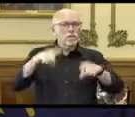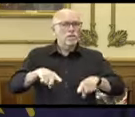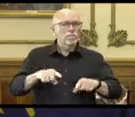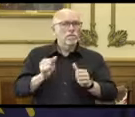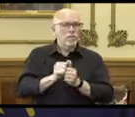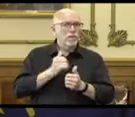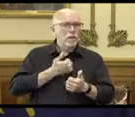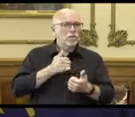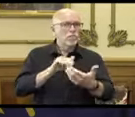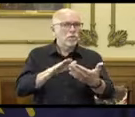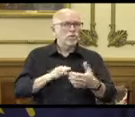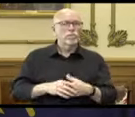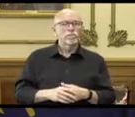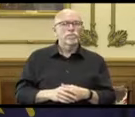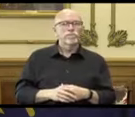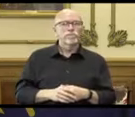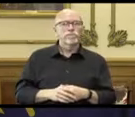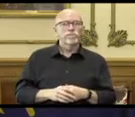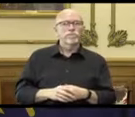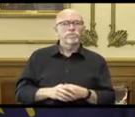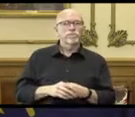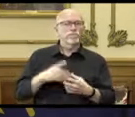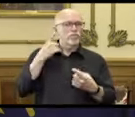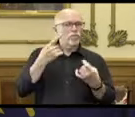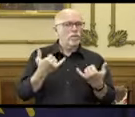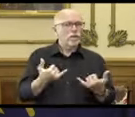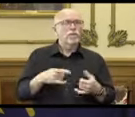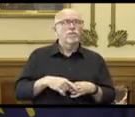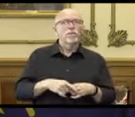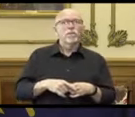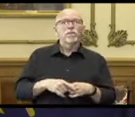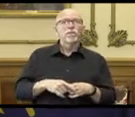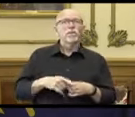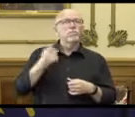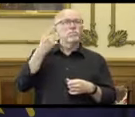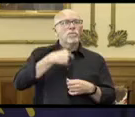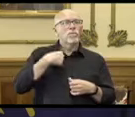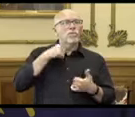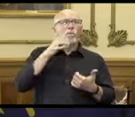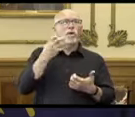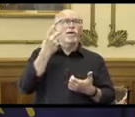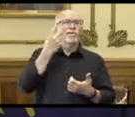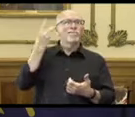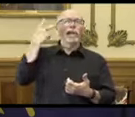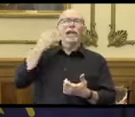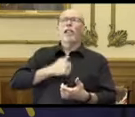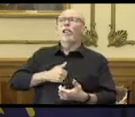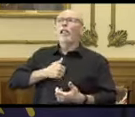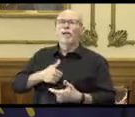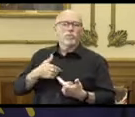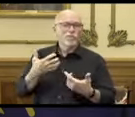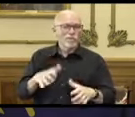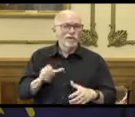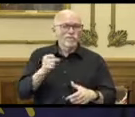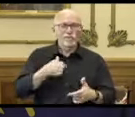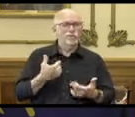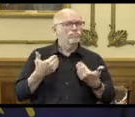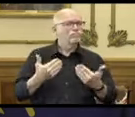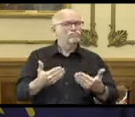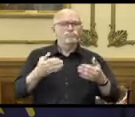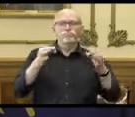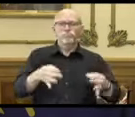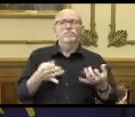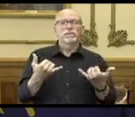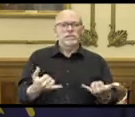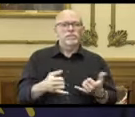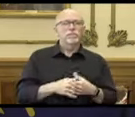this approach at this time, understood we didn't want to look back with regret. And so